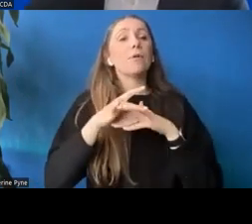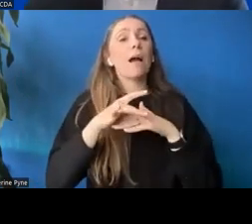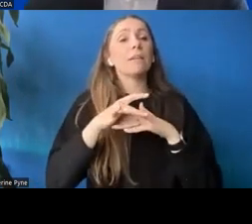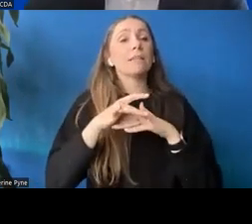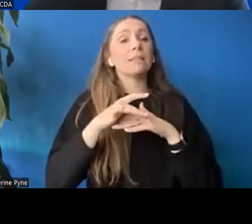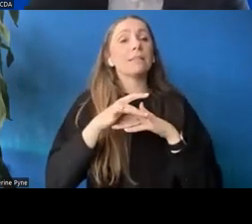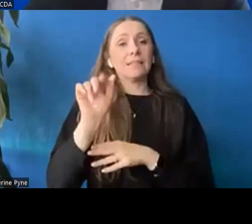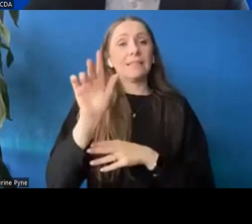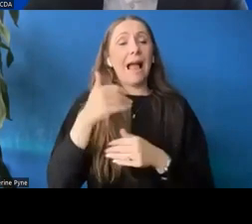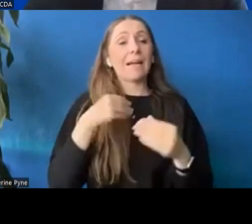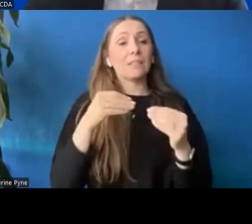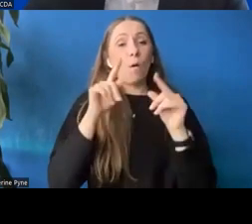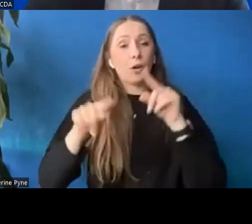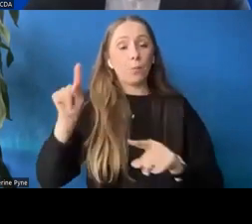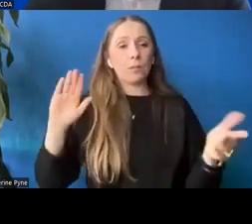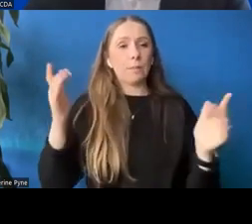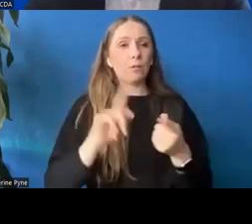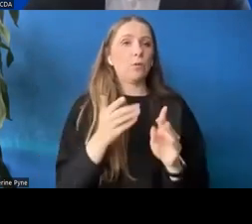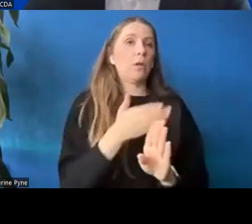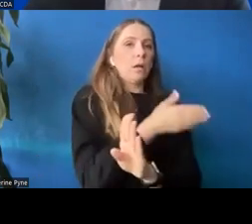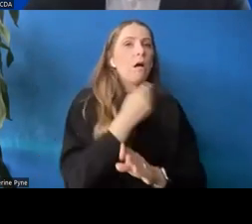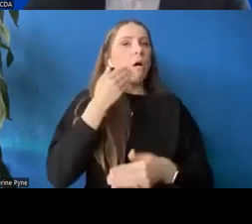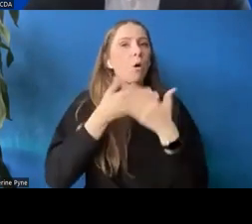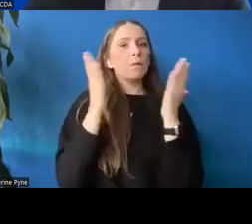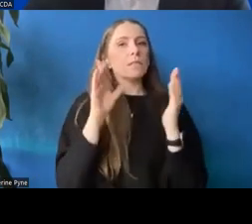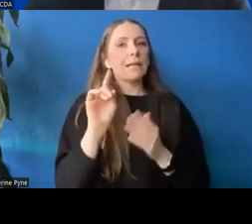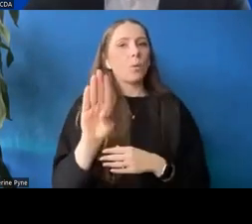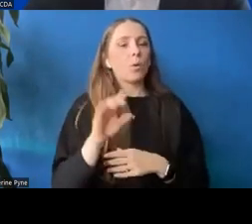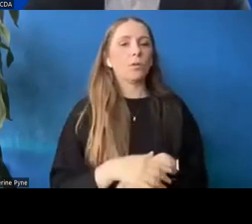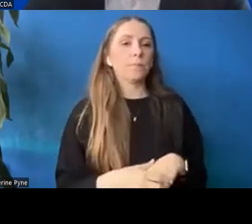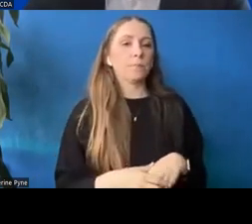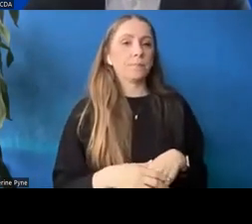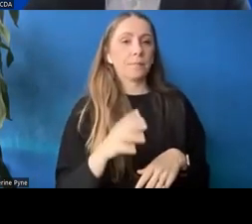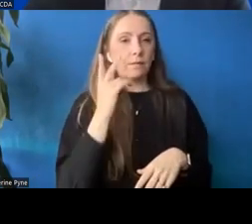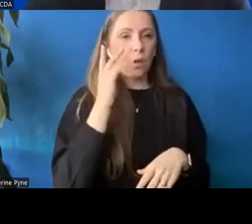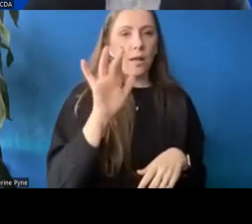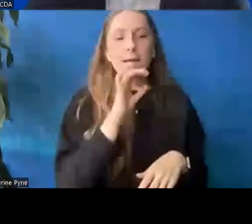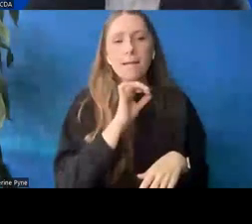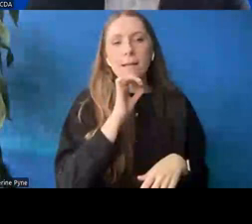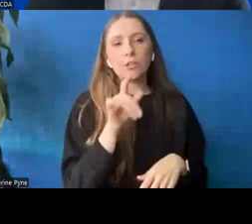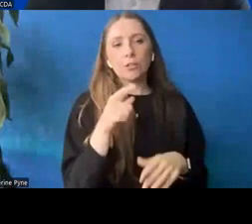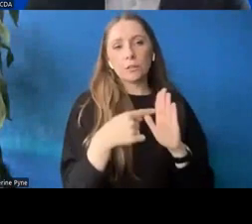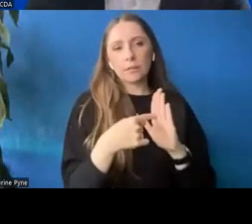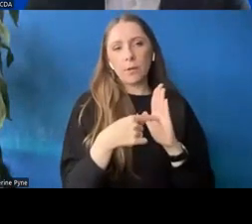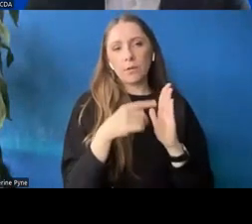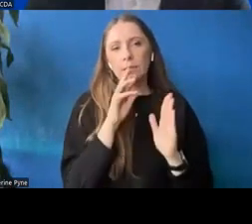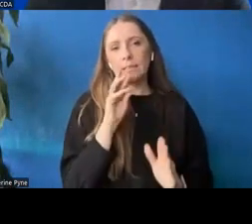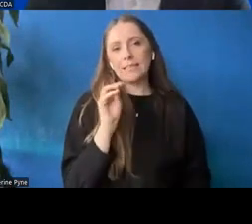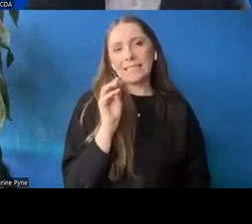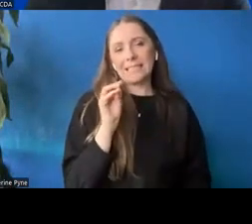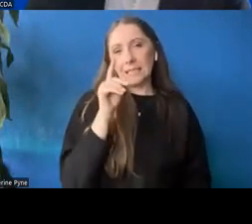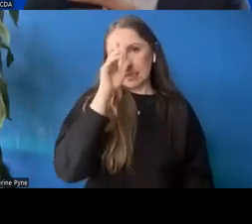has more variables, as you can see, compared to the homelessness dashboard. So if we hover over age, for example, we see that serious